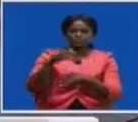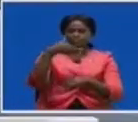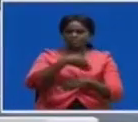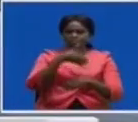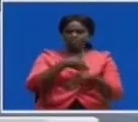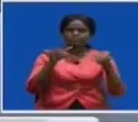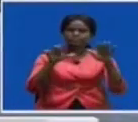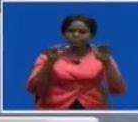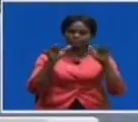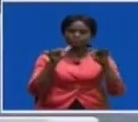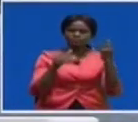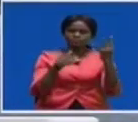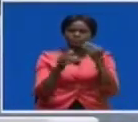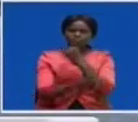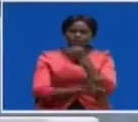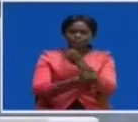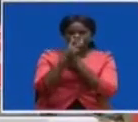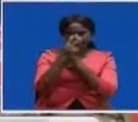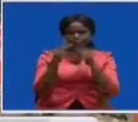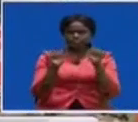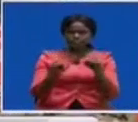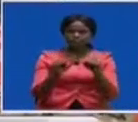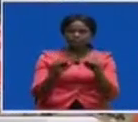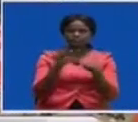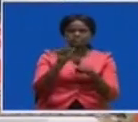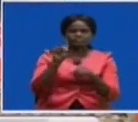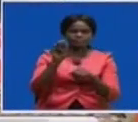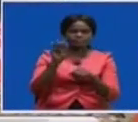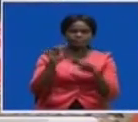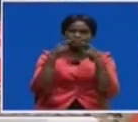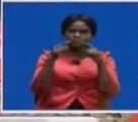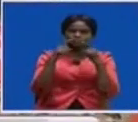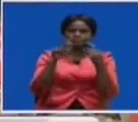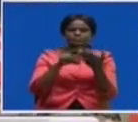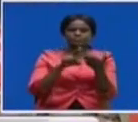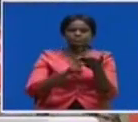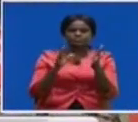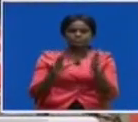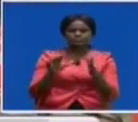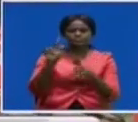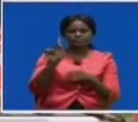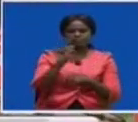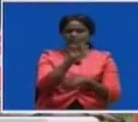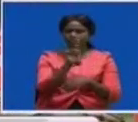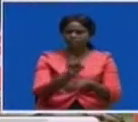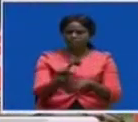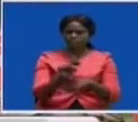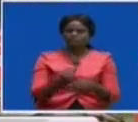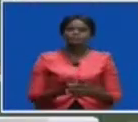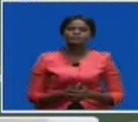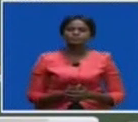Namibia and Zimbabwe. Brian Mwale, ZNBC News, Kazungula.